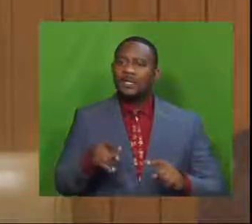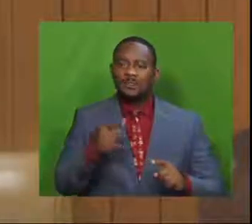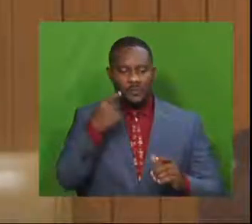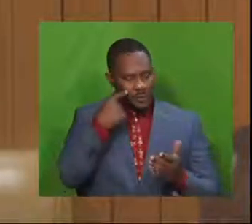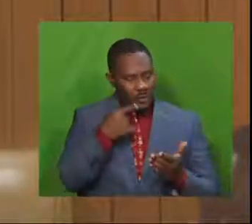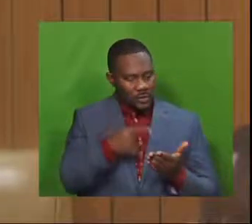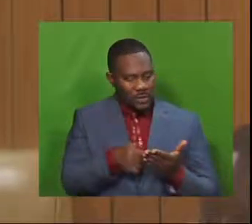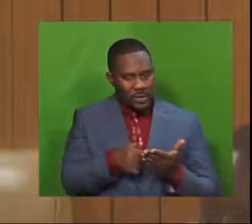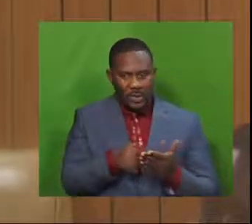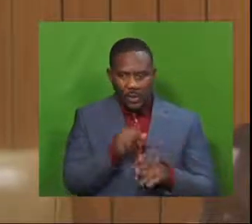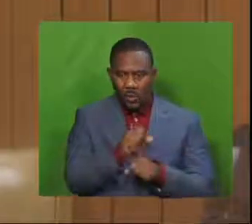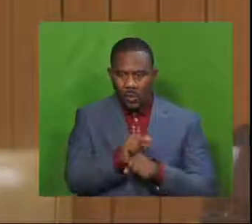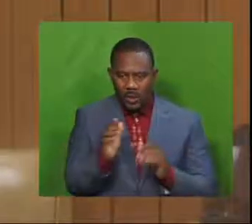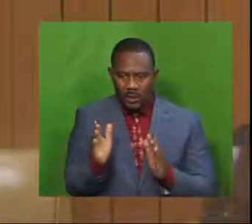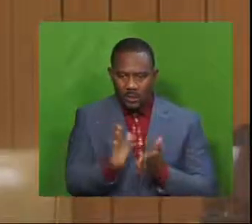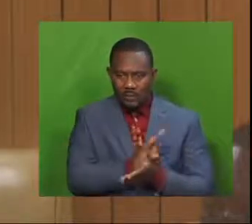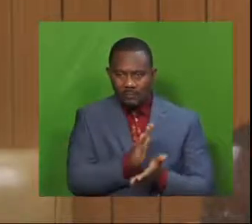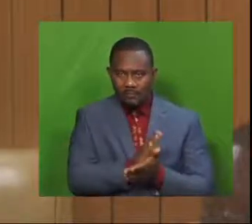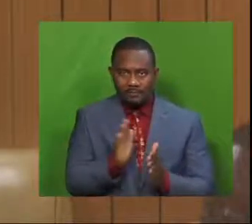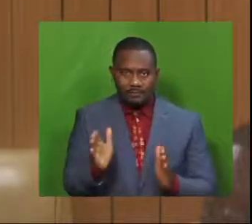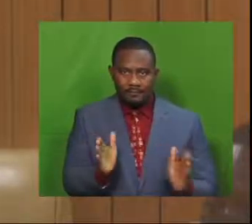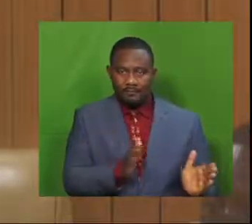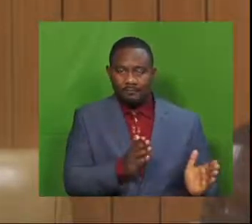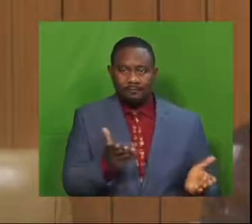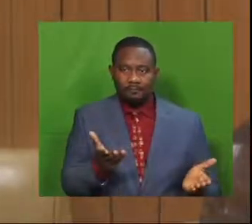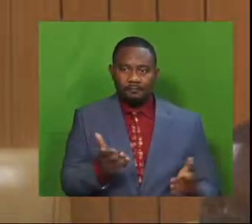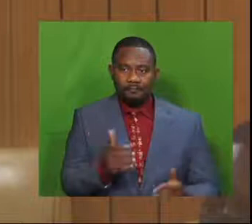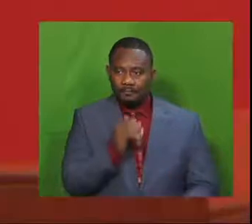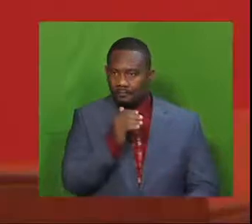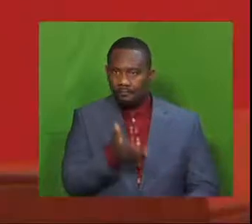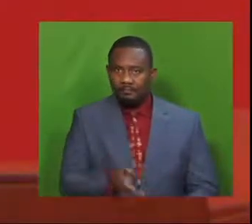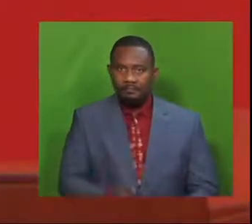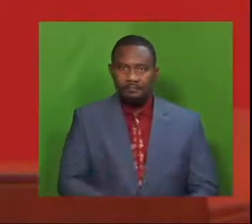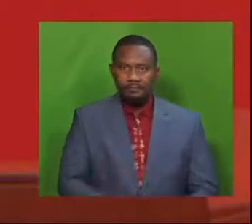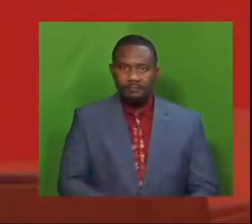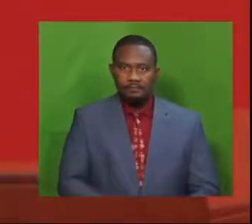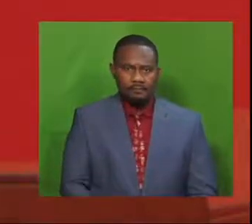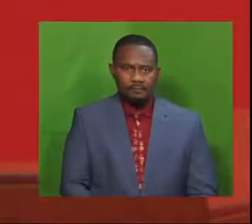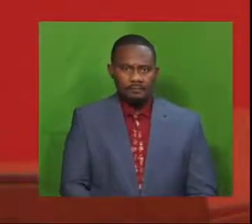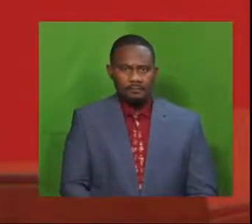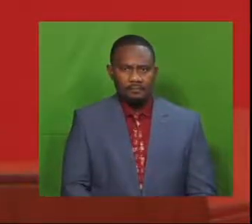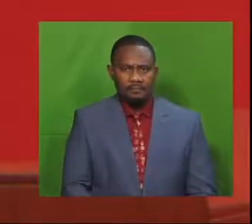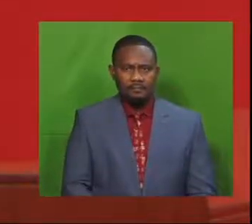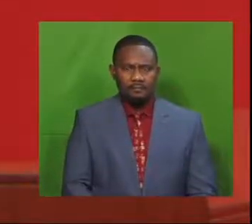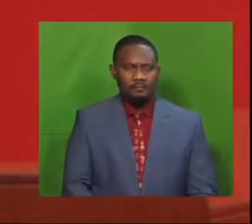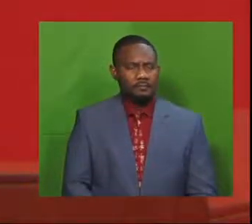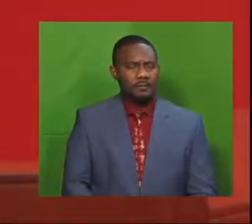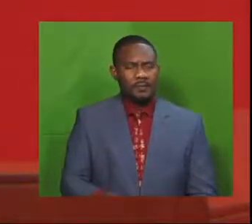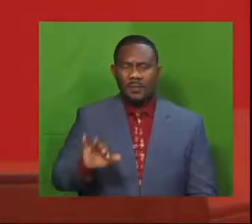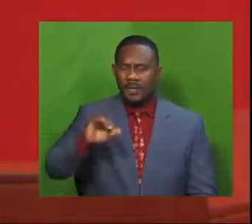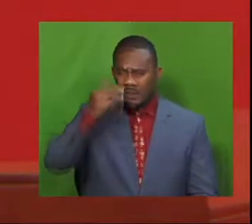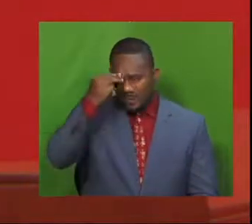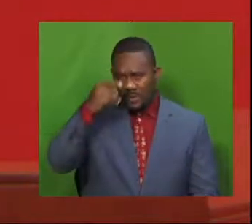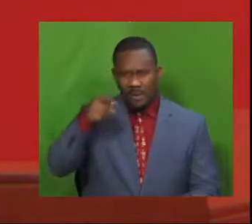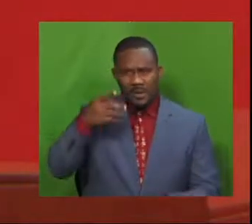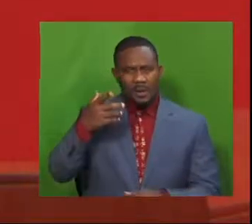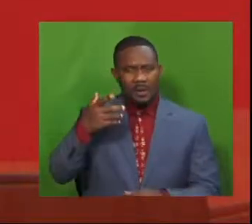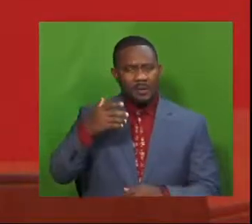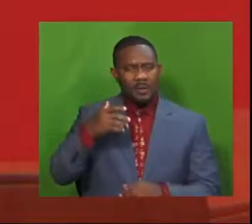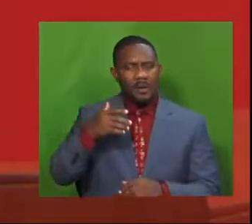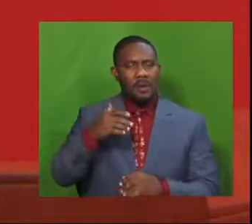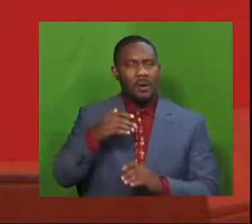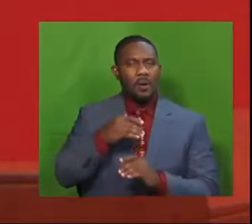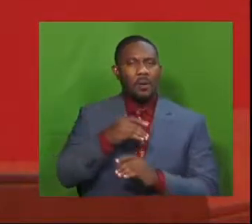today. Honorable member, the question was directed to which ministry? The Ministry for Interior. Interior?